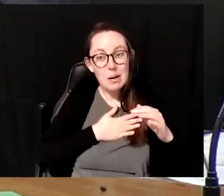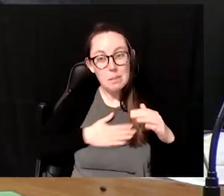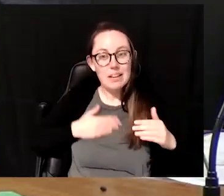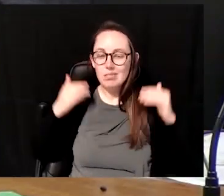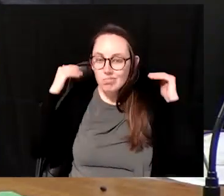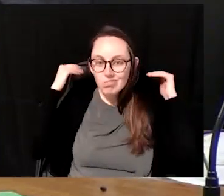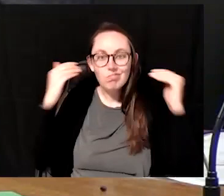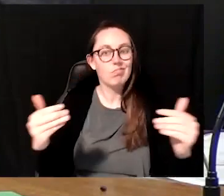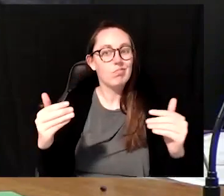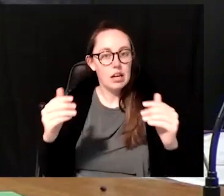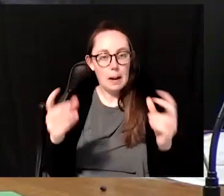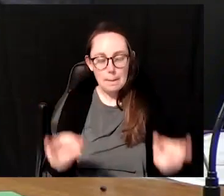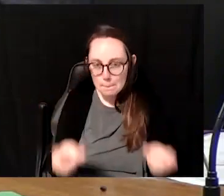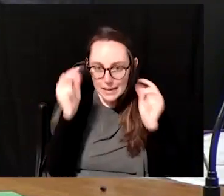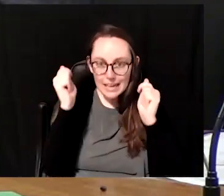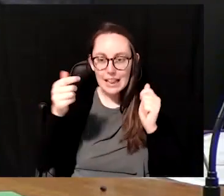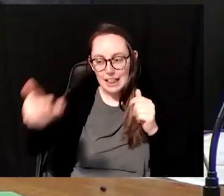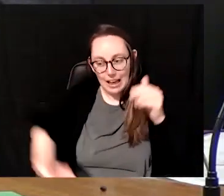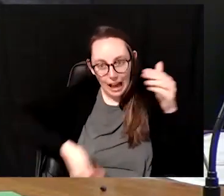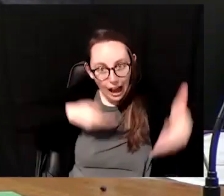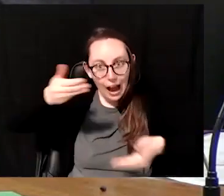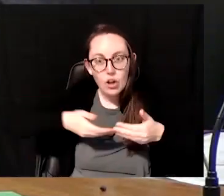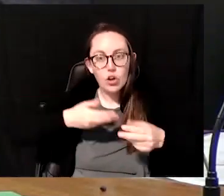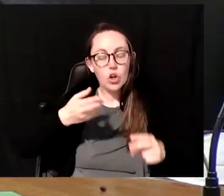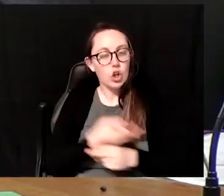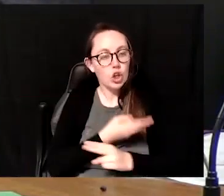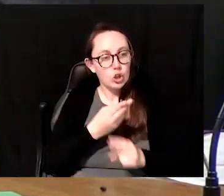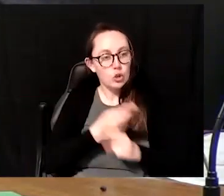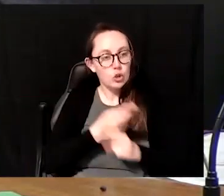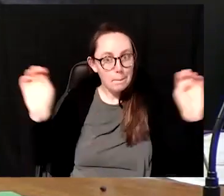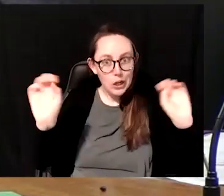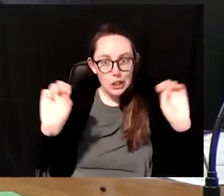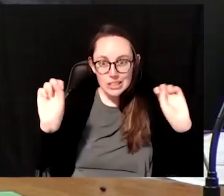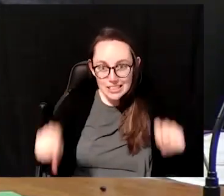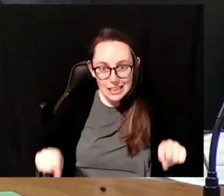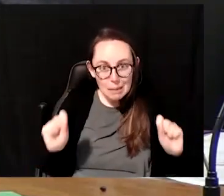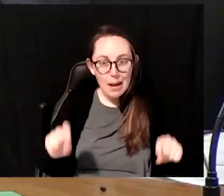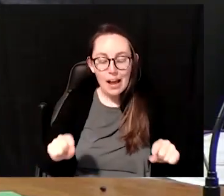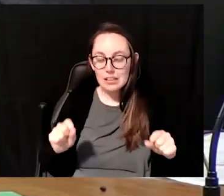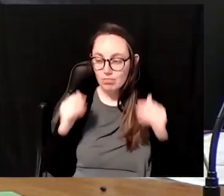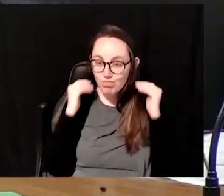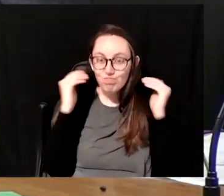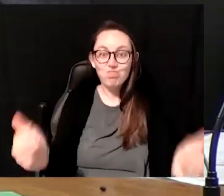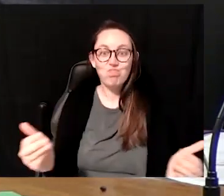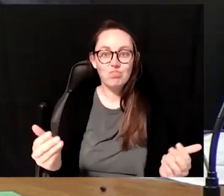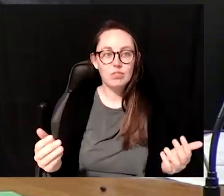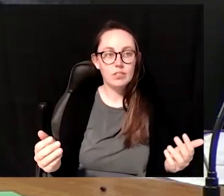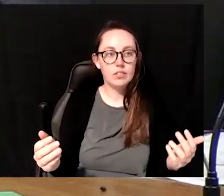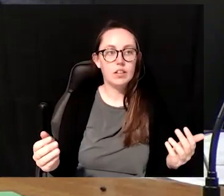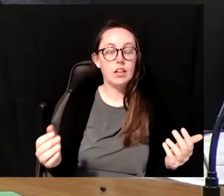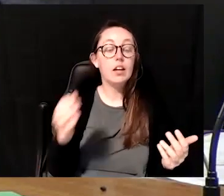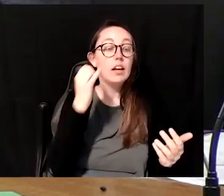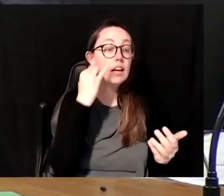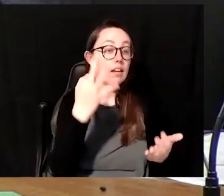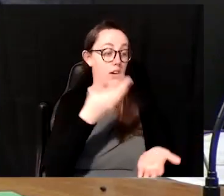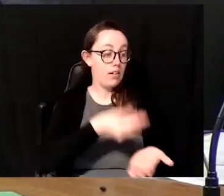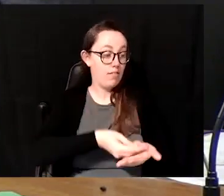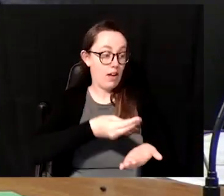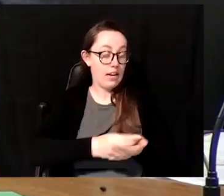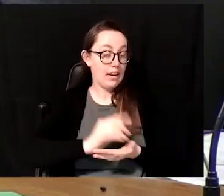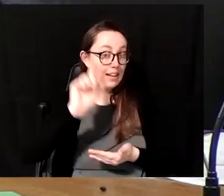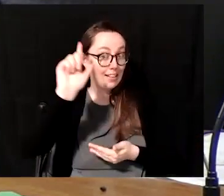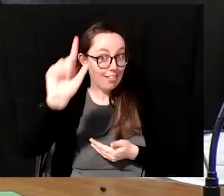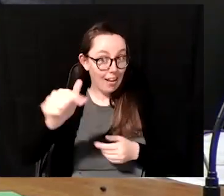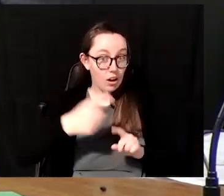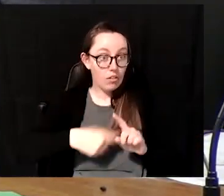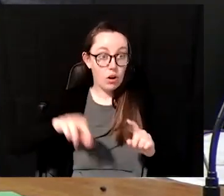capacity to do that um if uh the funding for the 350 comes from RTM use well we